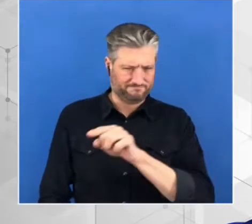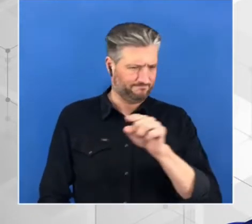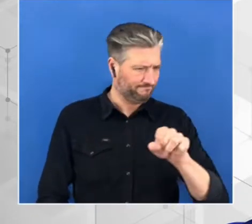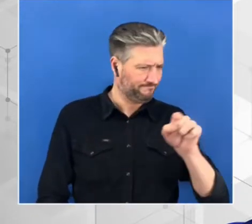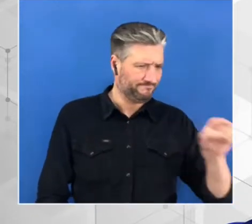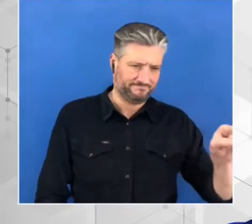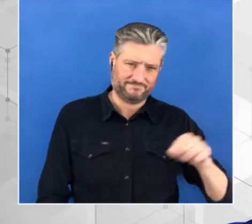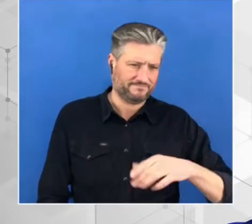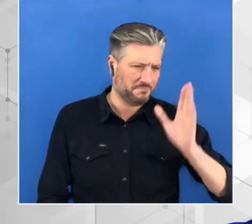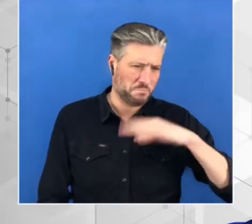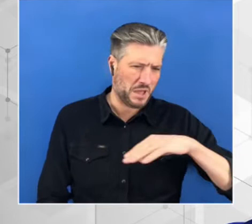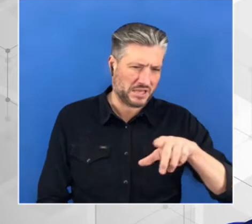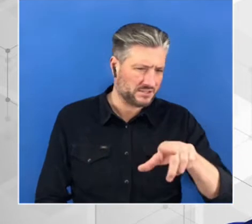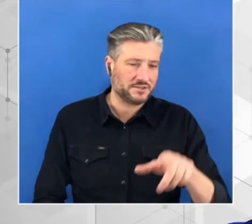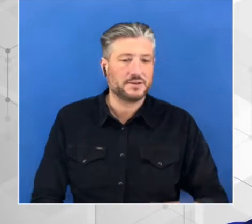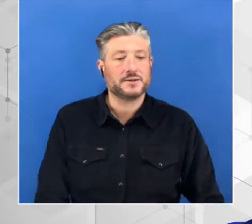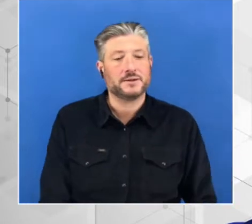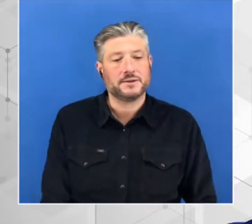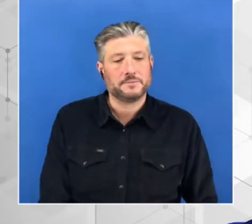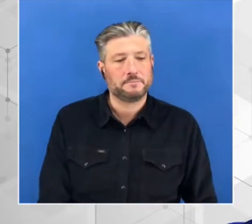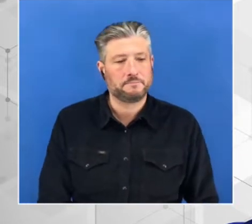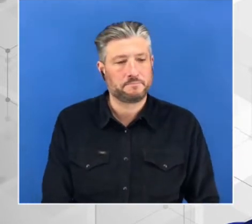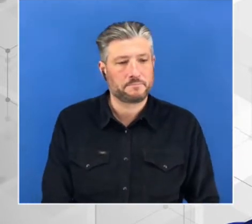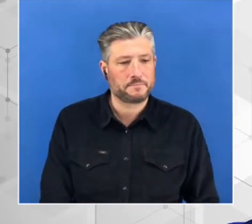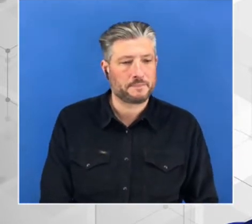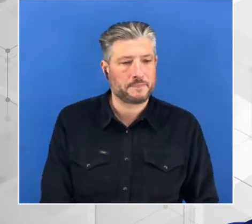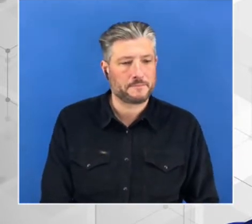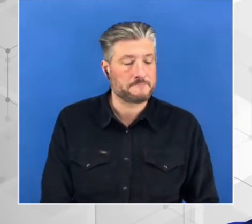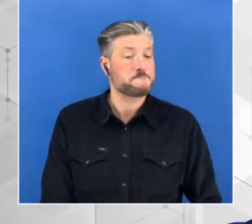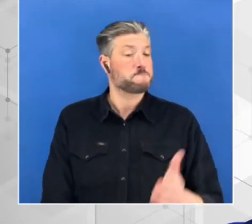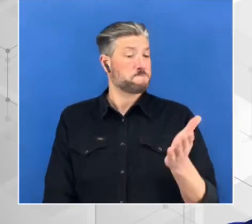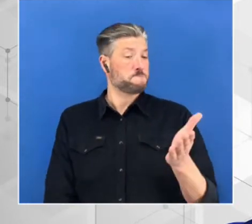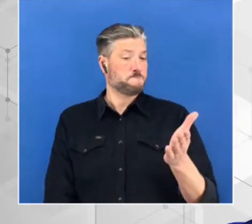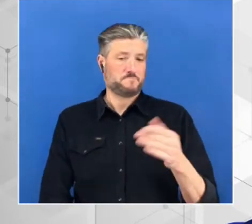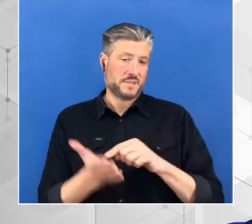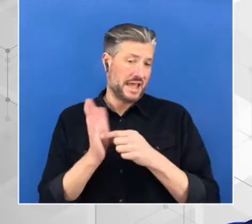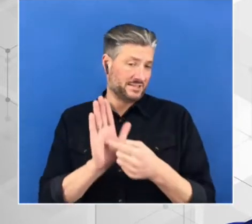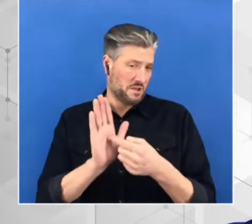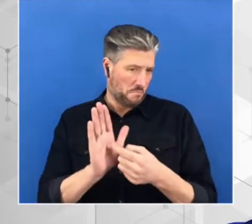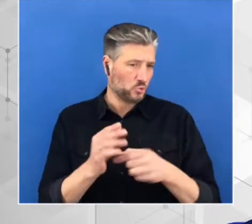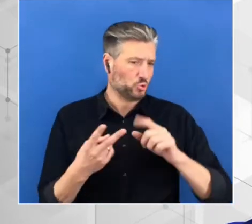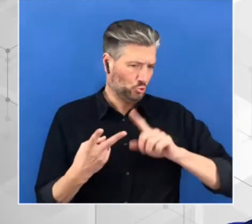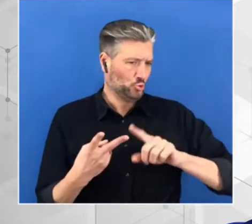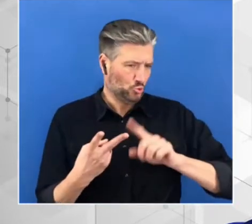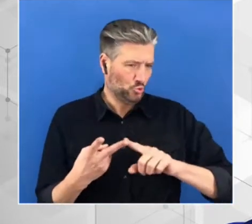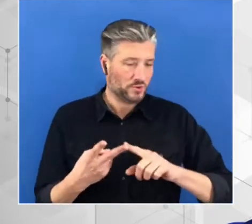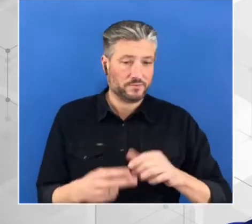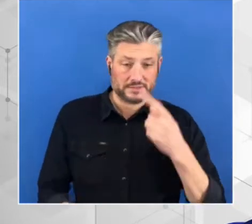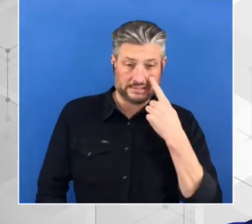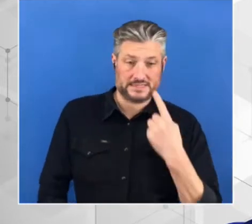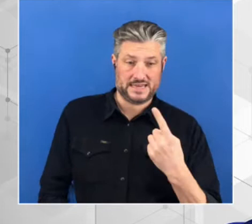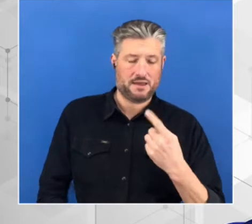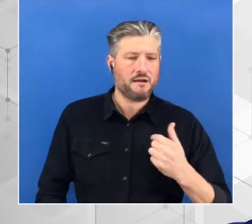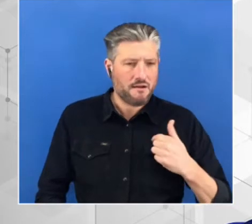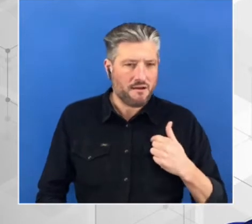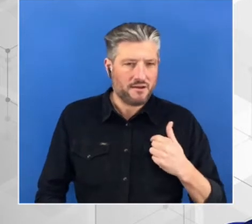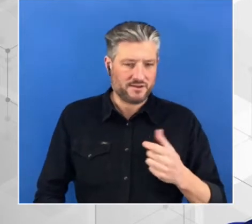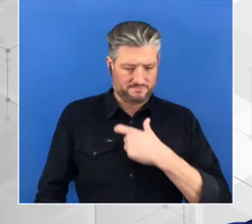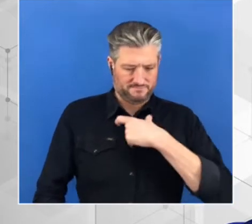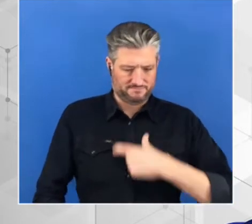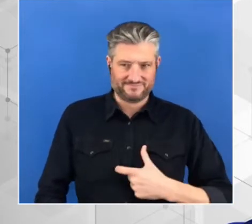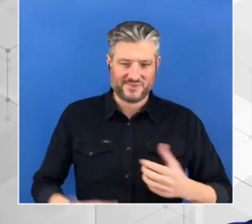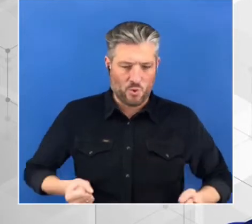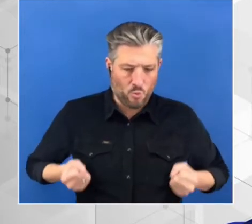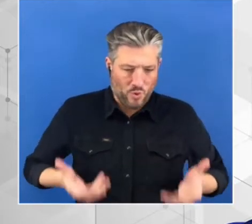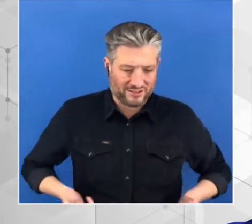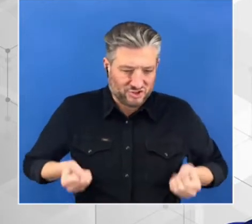Another situation, there is someone who arrives in the wheelchair and there is an accessible button. The button is pressed and